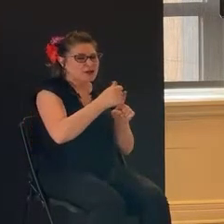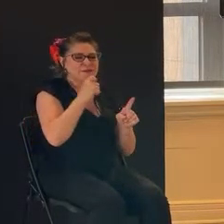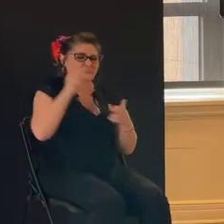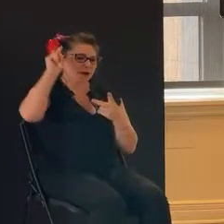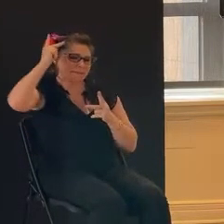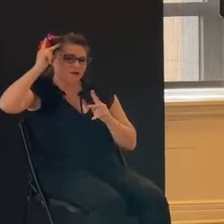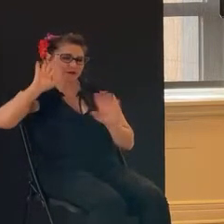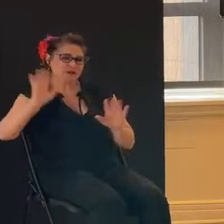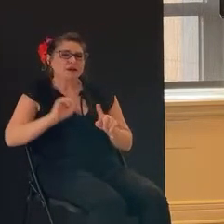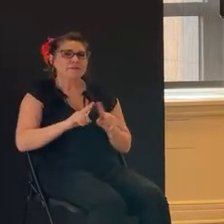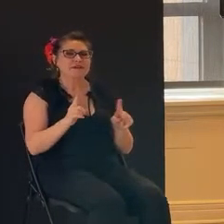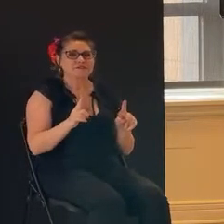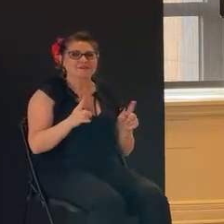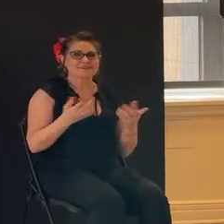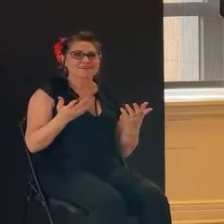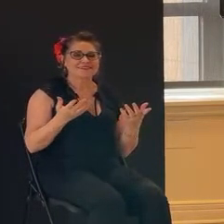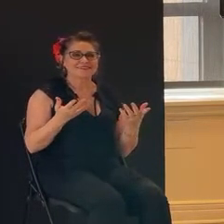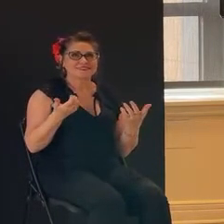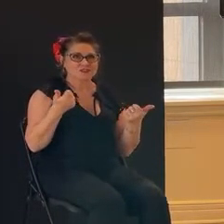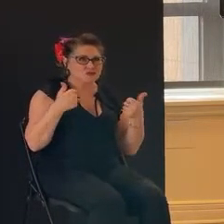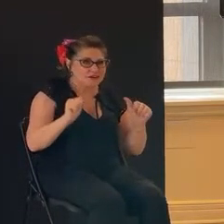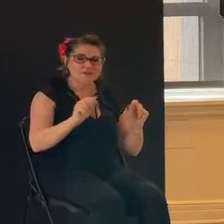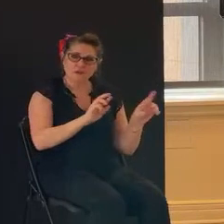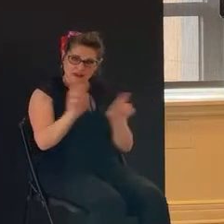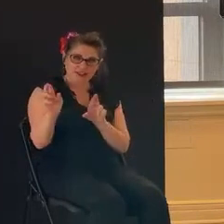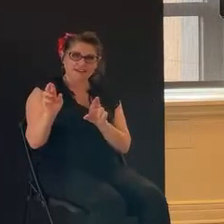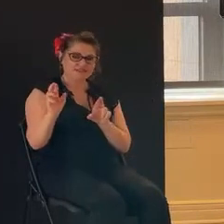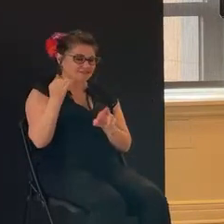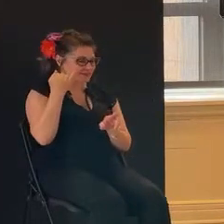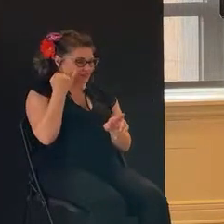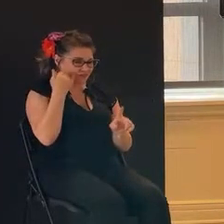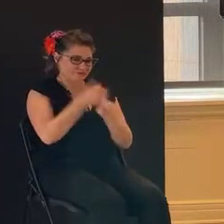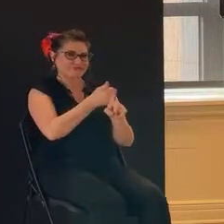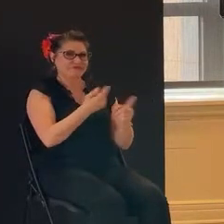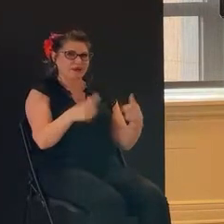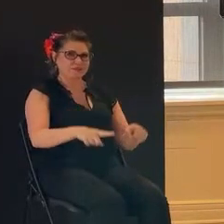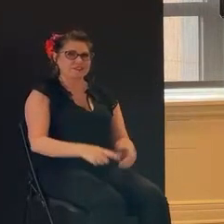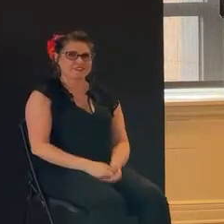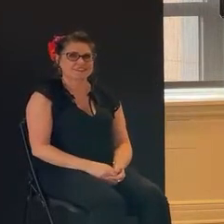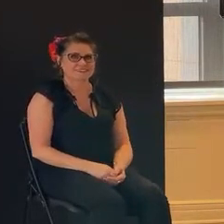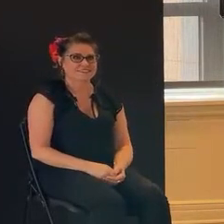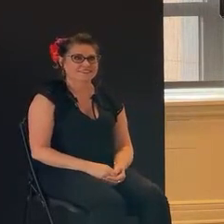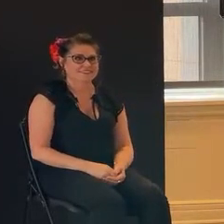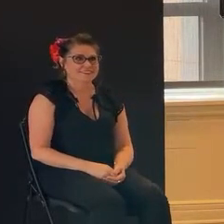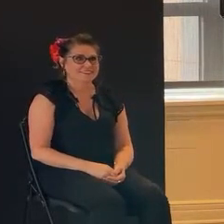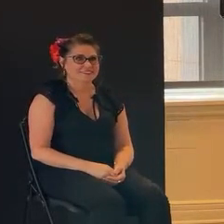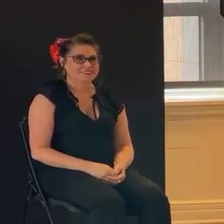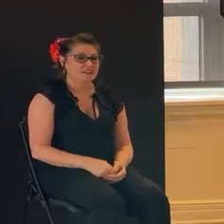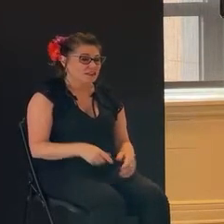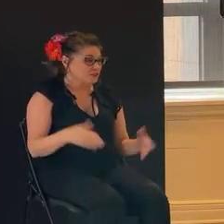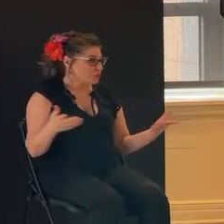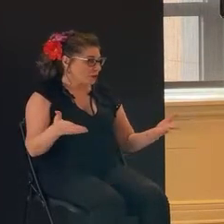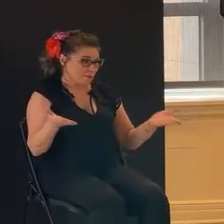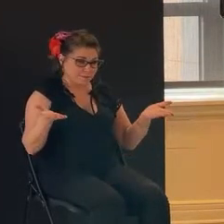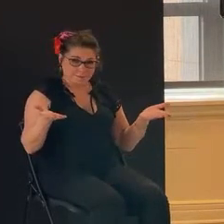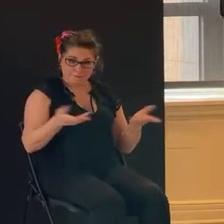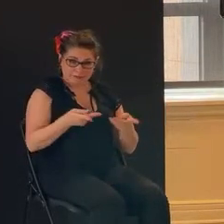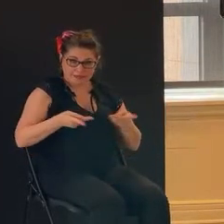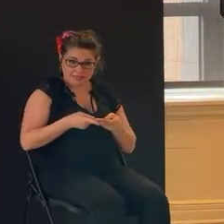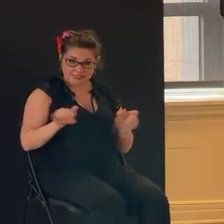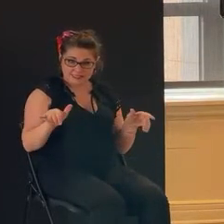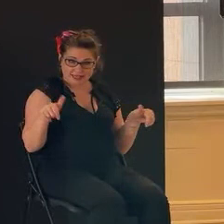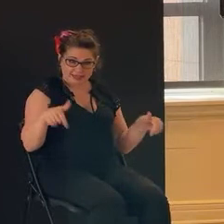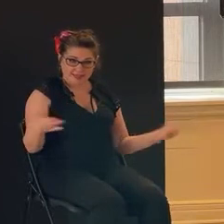just kind of trying to be ready in case it happens. In a place like this, it's kind of